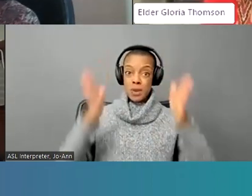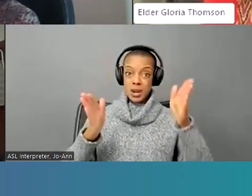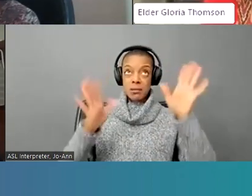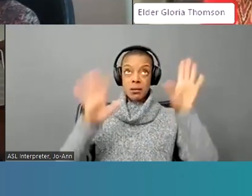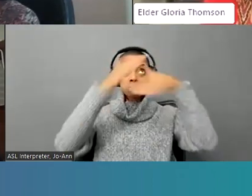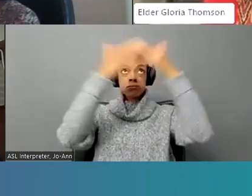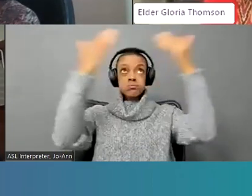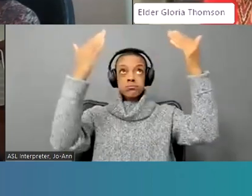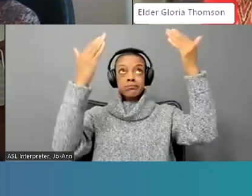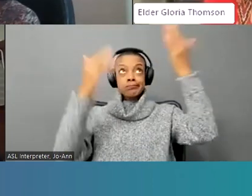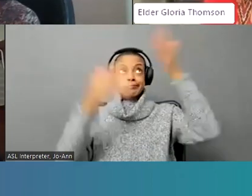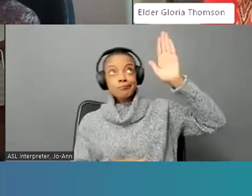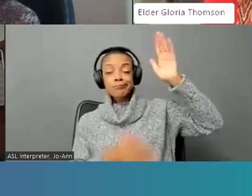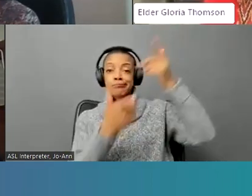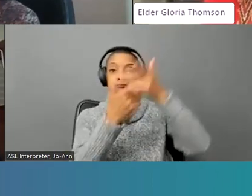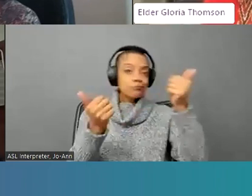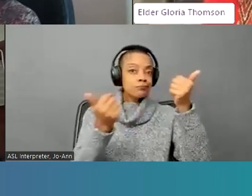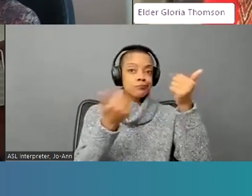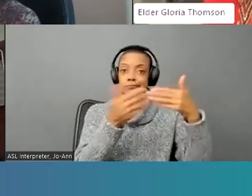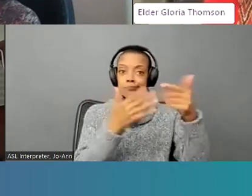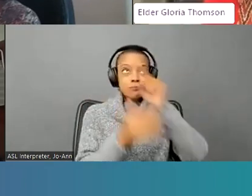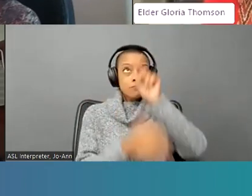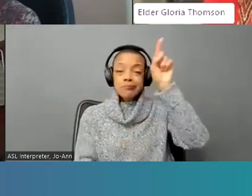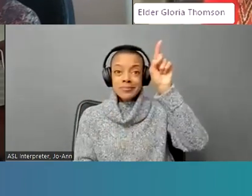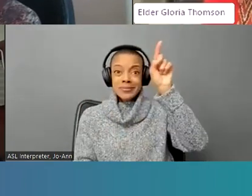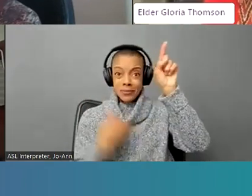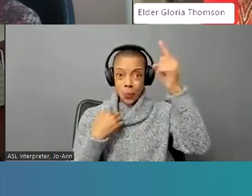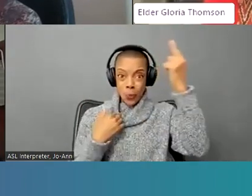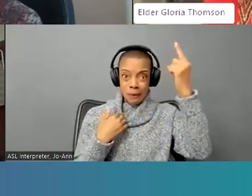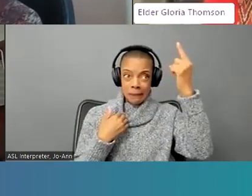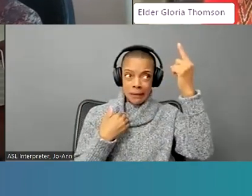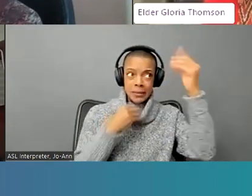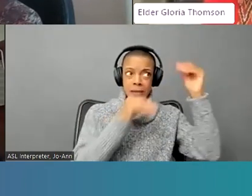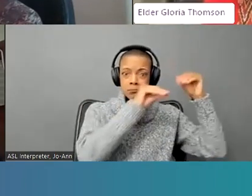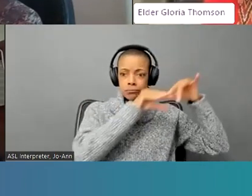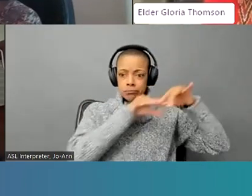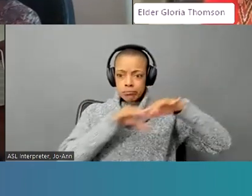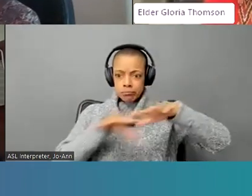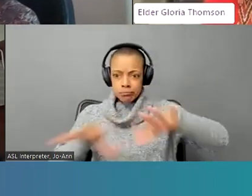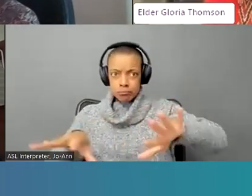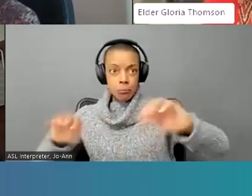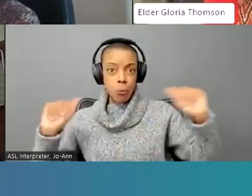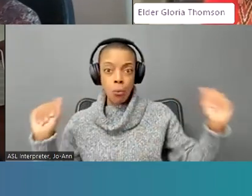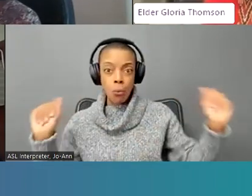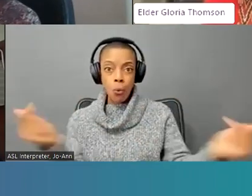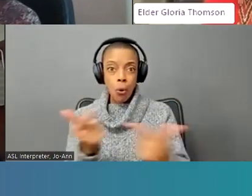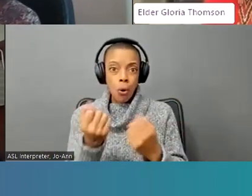to help share and bring everyone up to the level of, that we're all